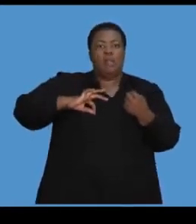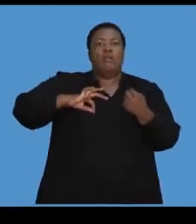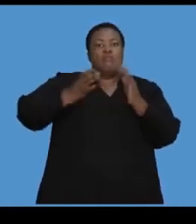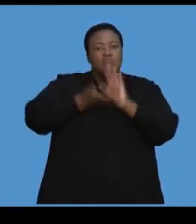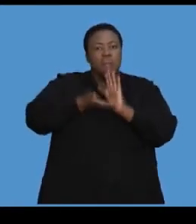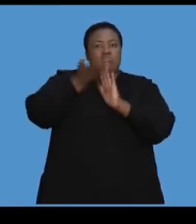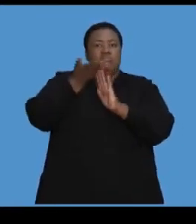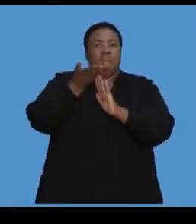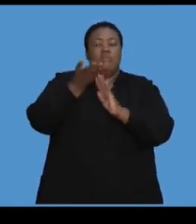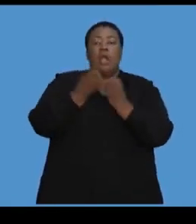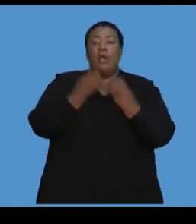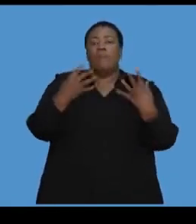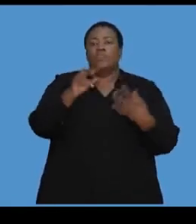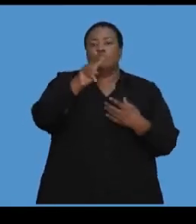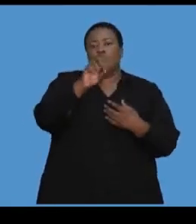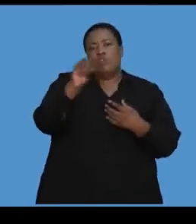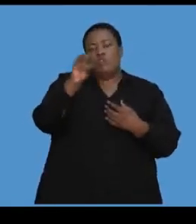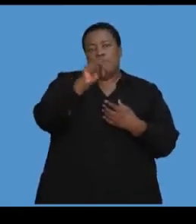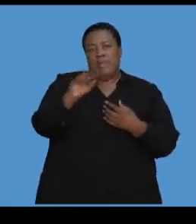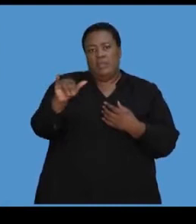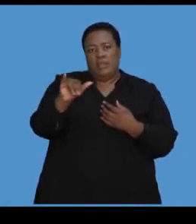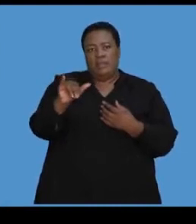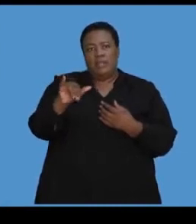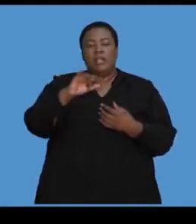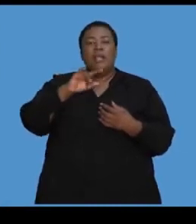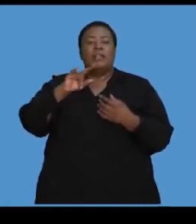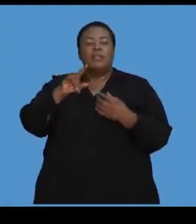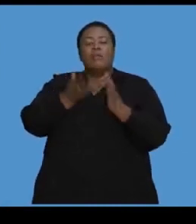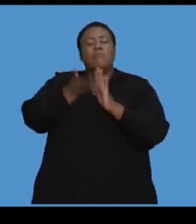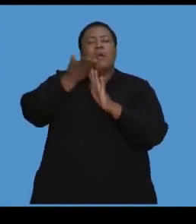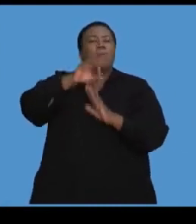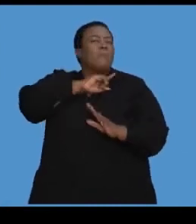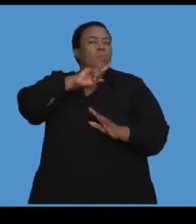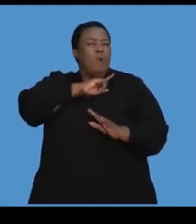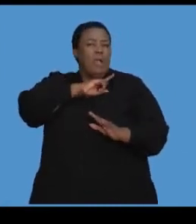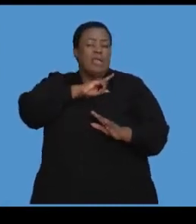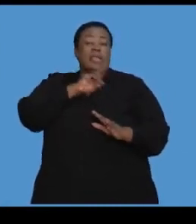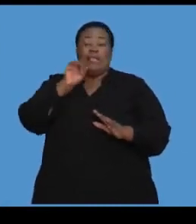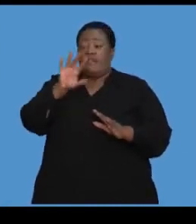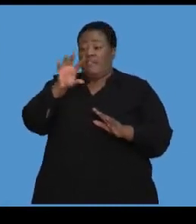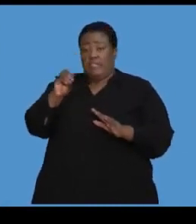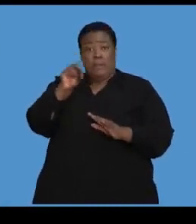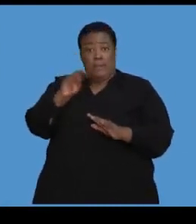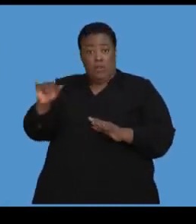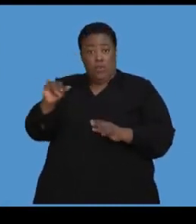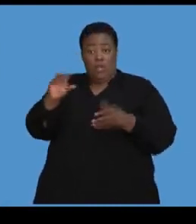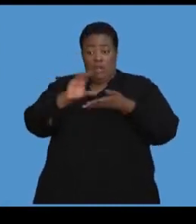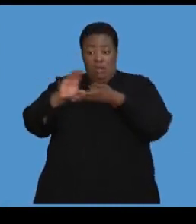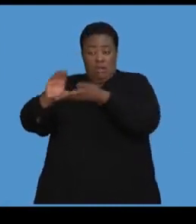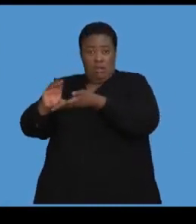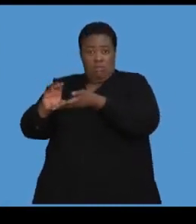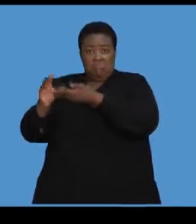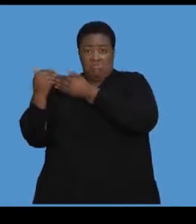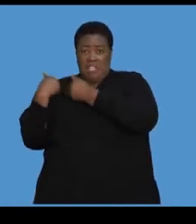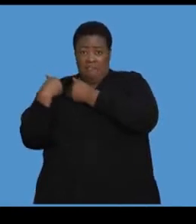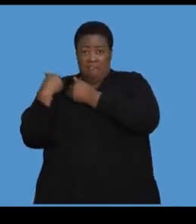of 50 million, what is the value of the multiplier? Right? This is one question where we got some confusing